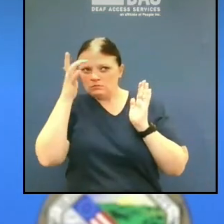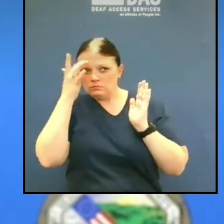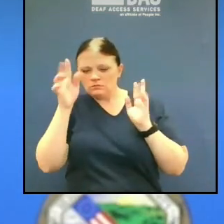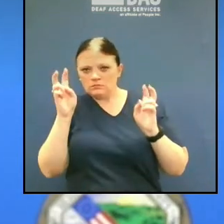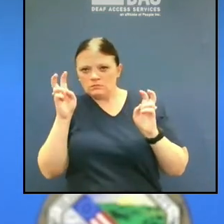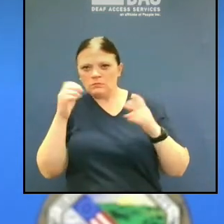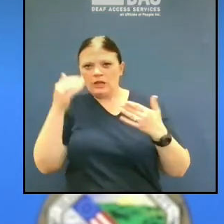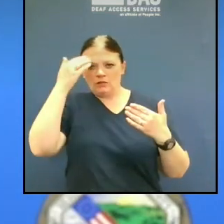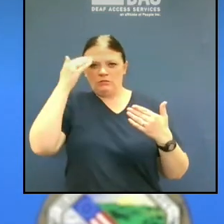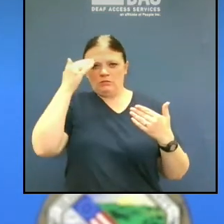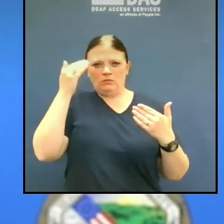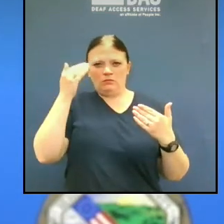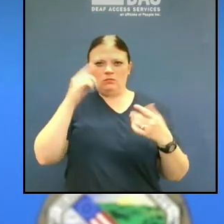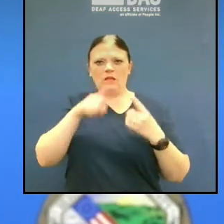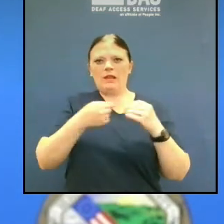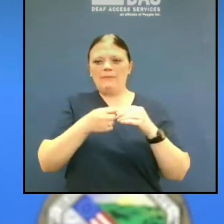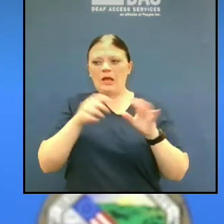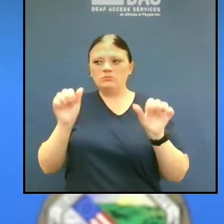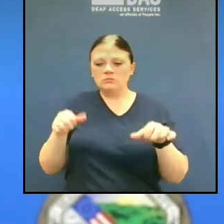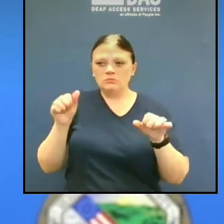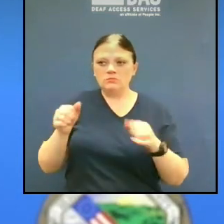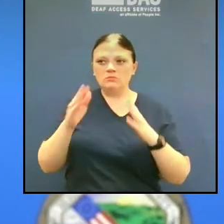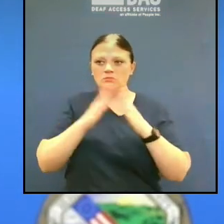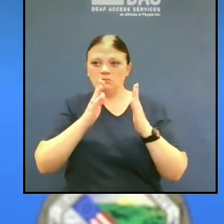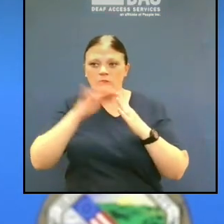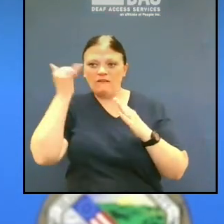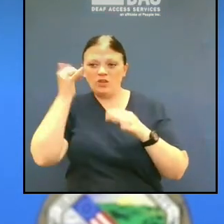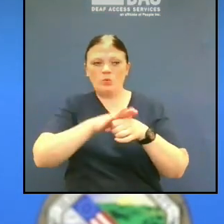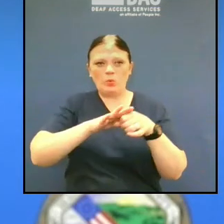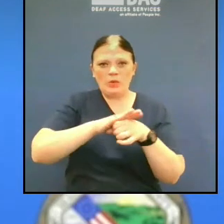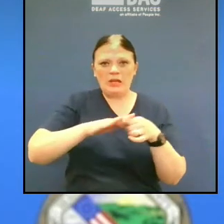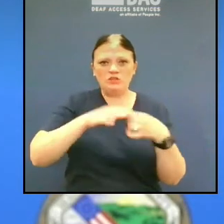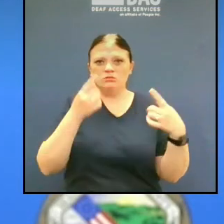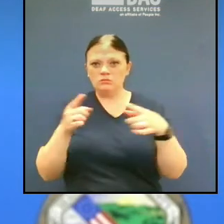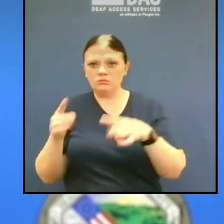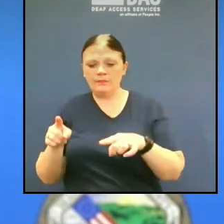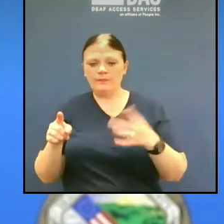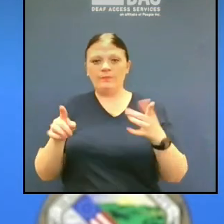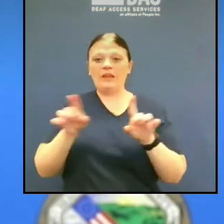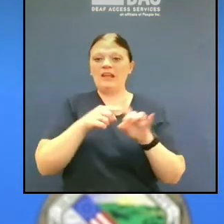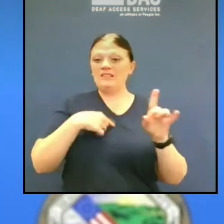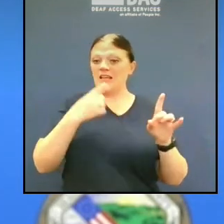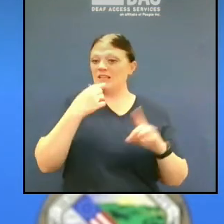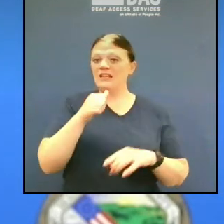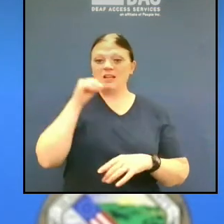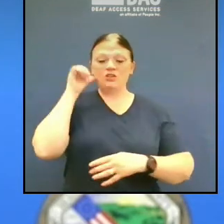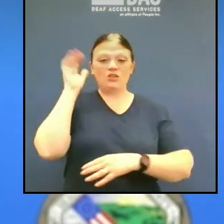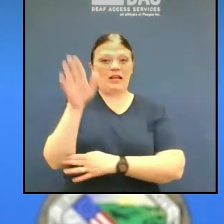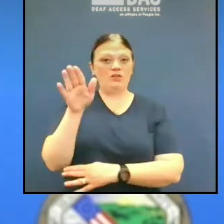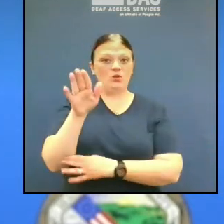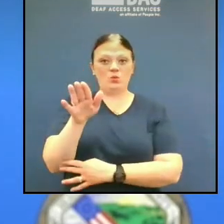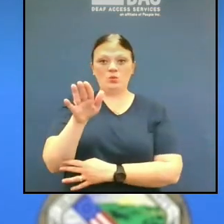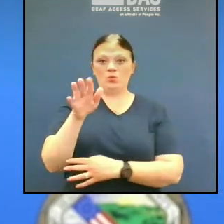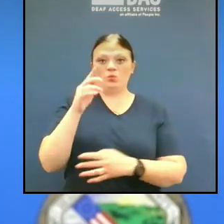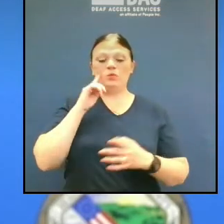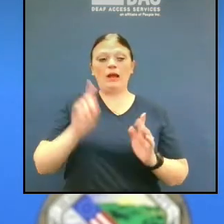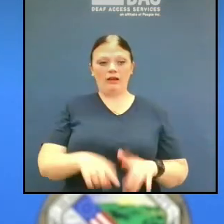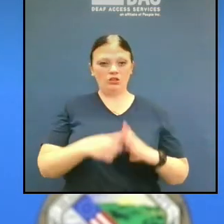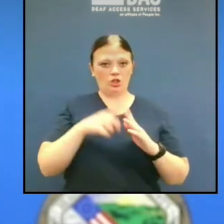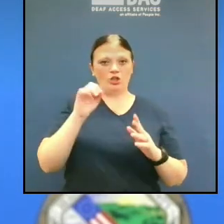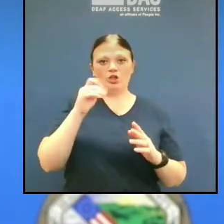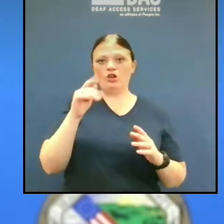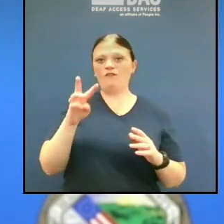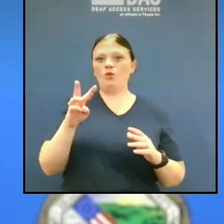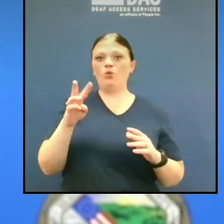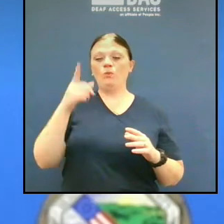issues in locations, whether it's the city of Buffalo or elsewhere. As I noted yesterday afternoon when I reinstituted the curfew, that we